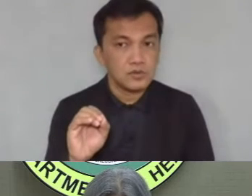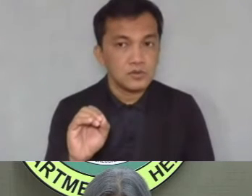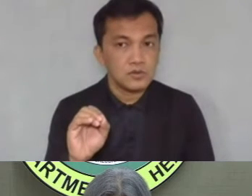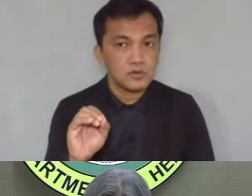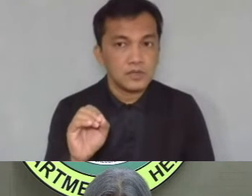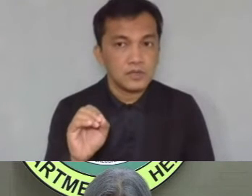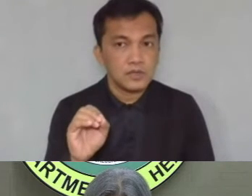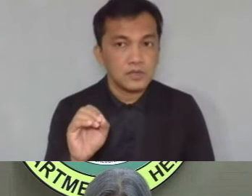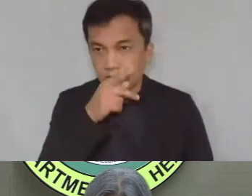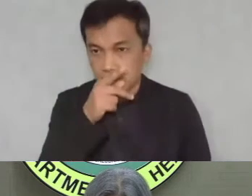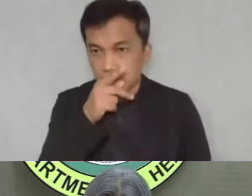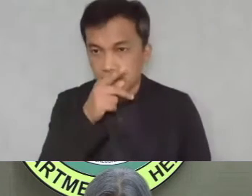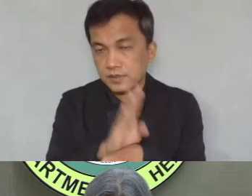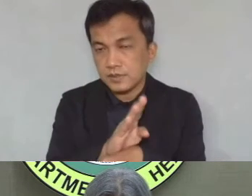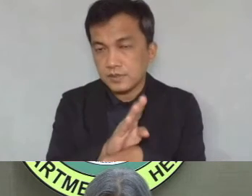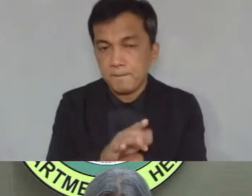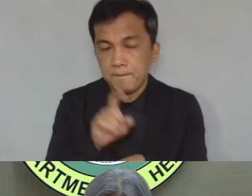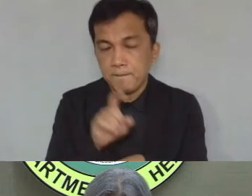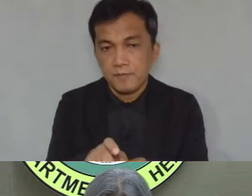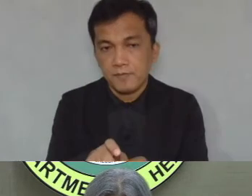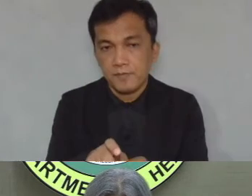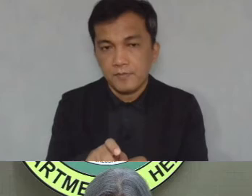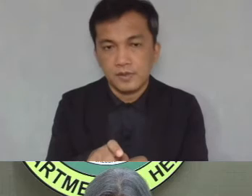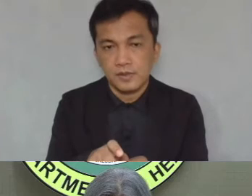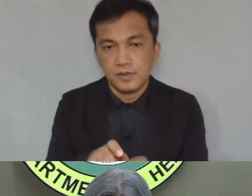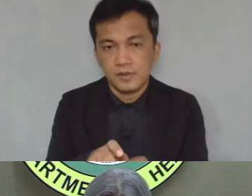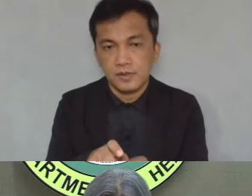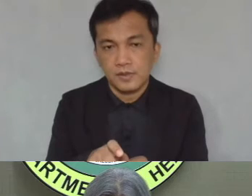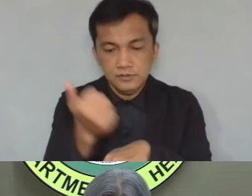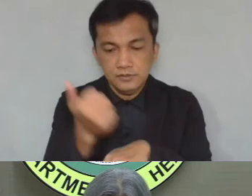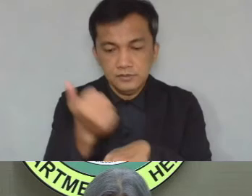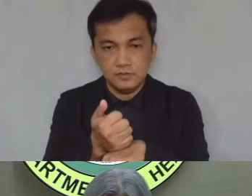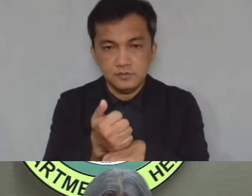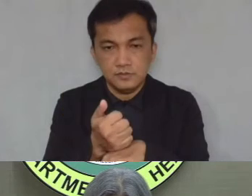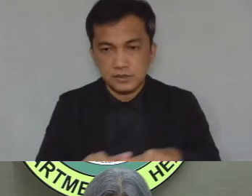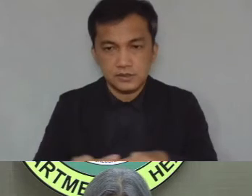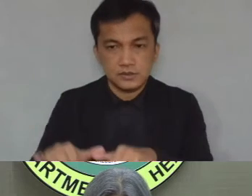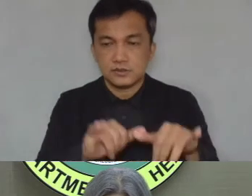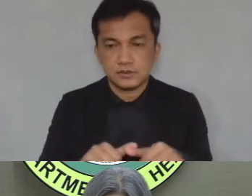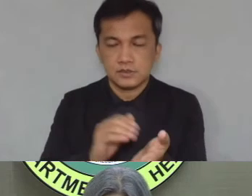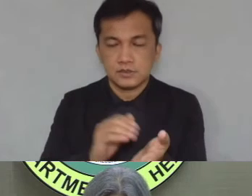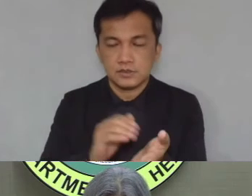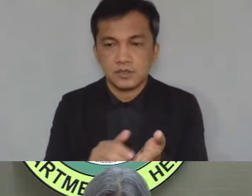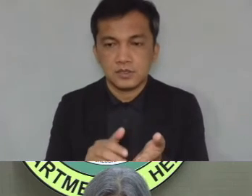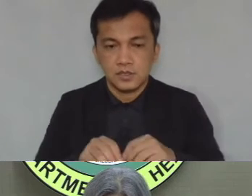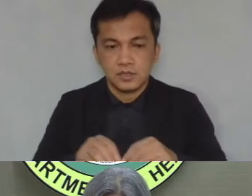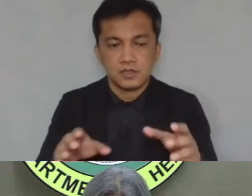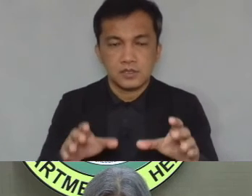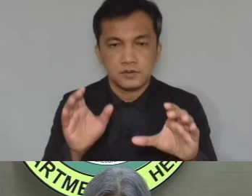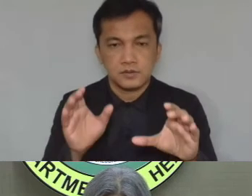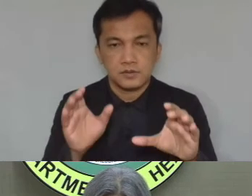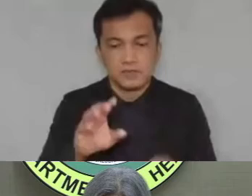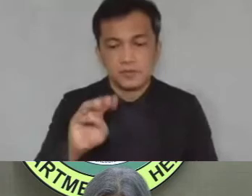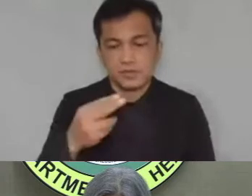non-government organizations, and the private businesses shall set the standard of practice and